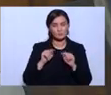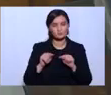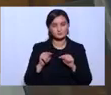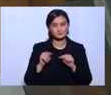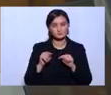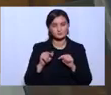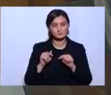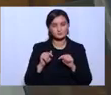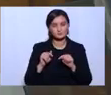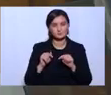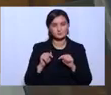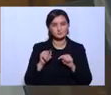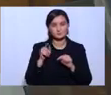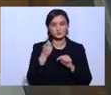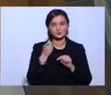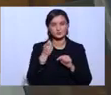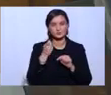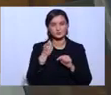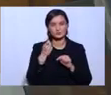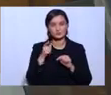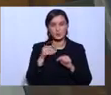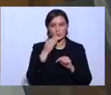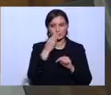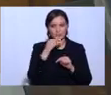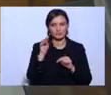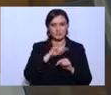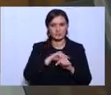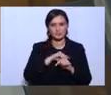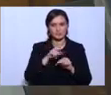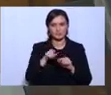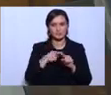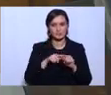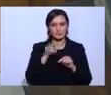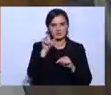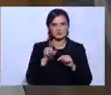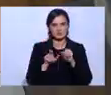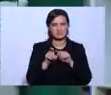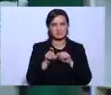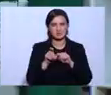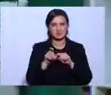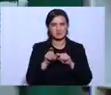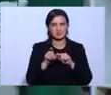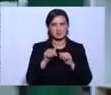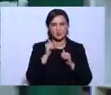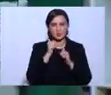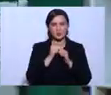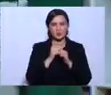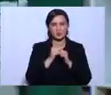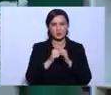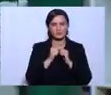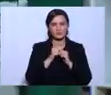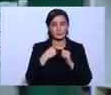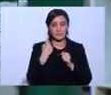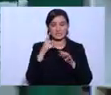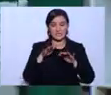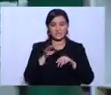he's a bit more of a universal character. He's always that boy who never grows up. I suppose the one place where he has